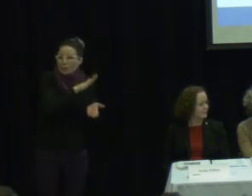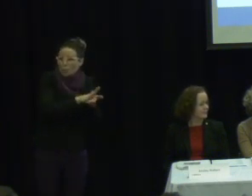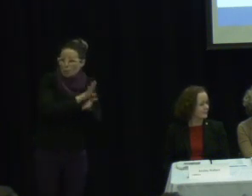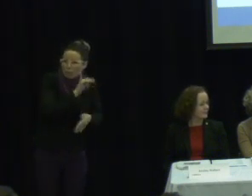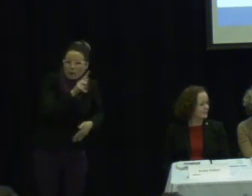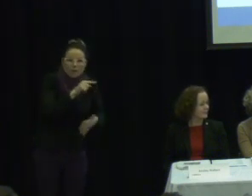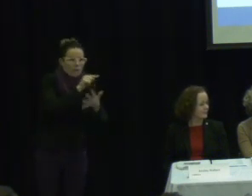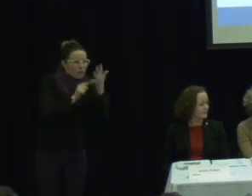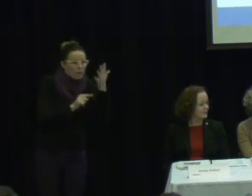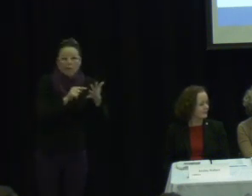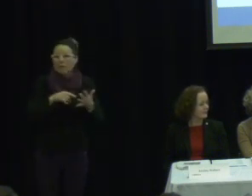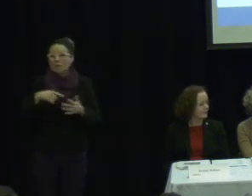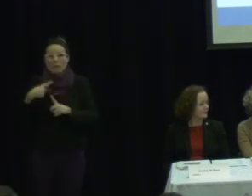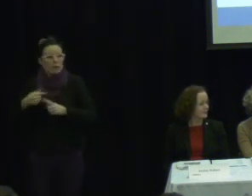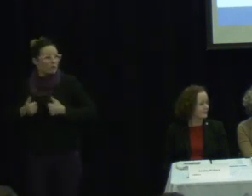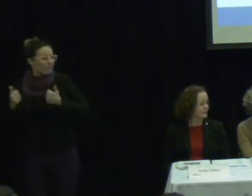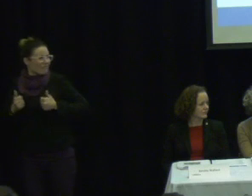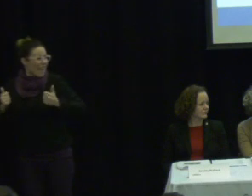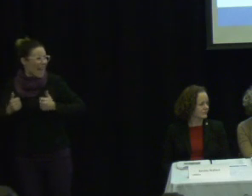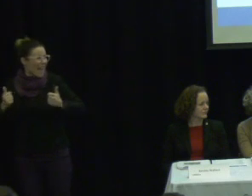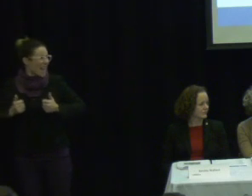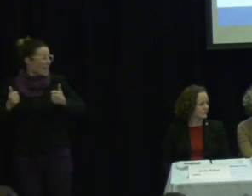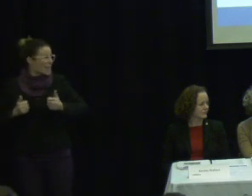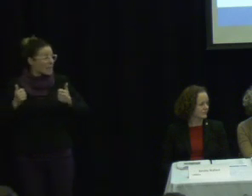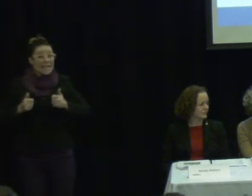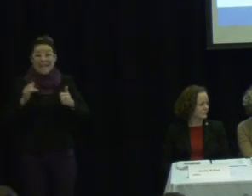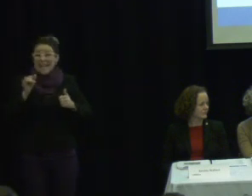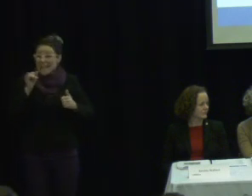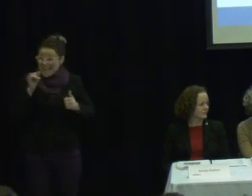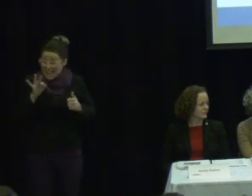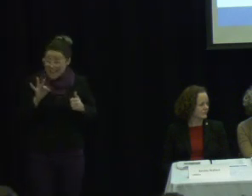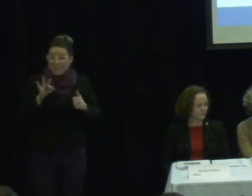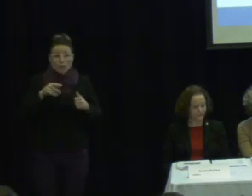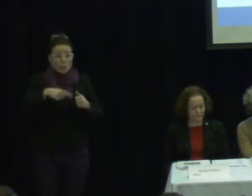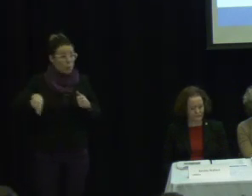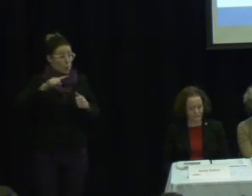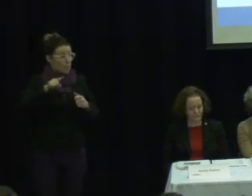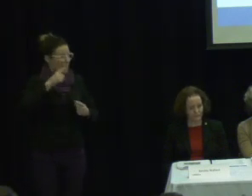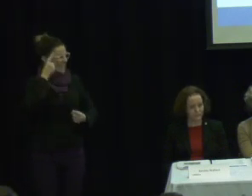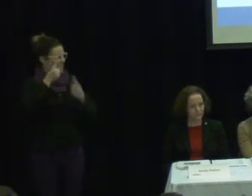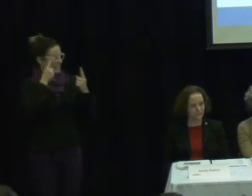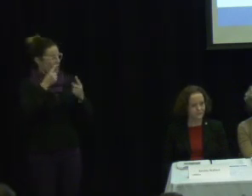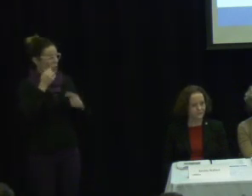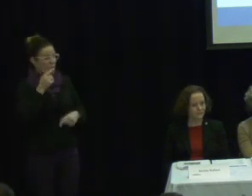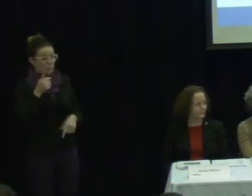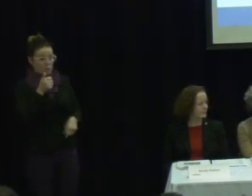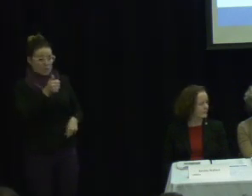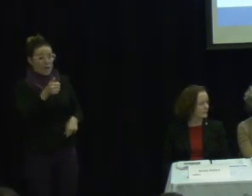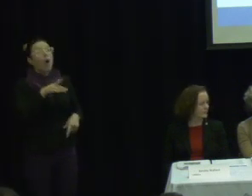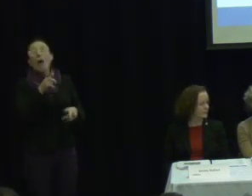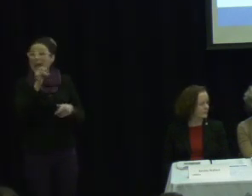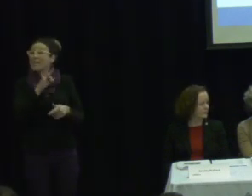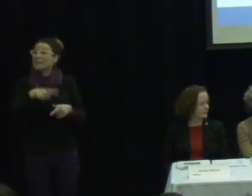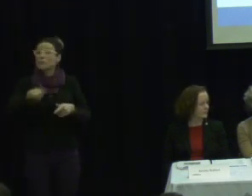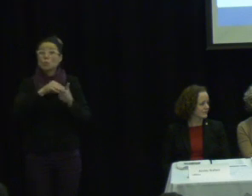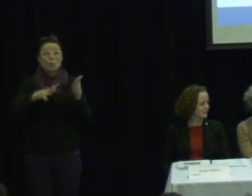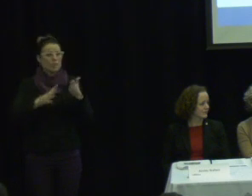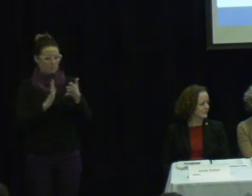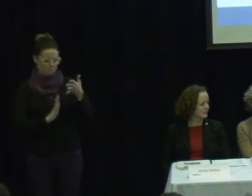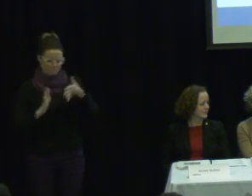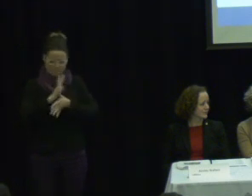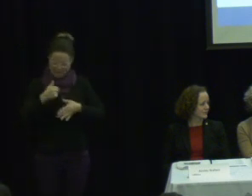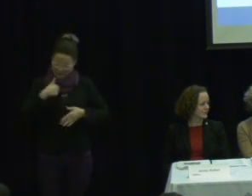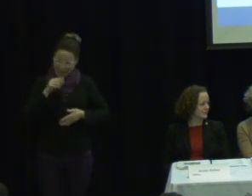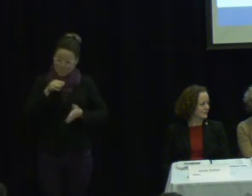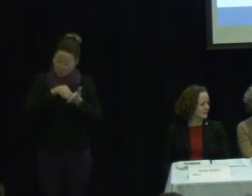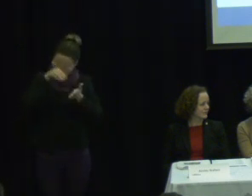and you consider yourself a student first, you're much more likely to complete. And that's been the key to our success. Many other things that are going on in the university,